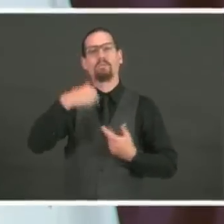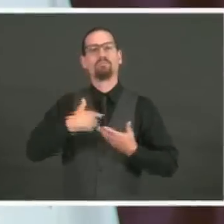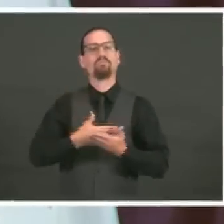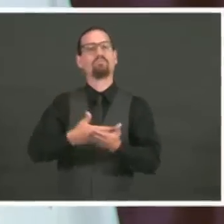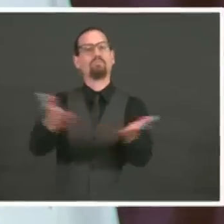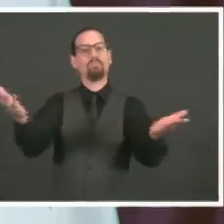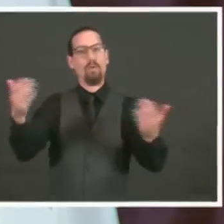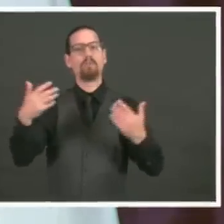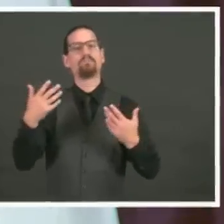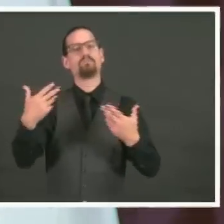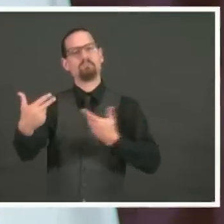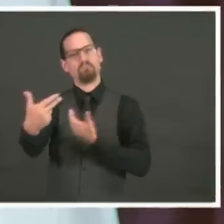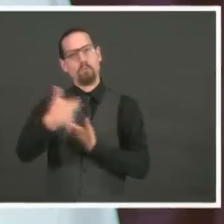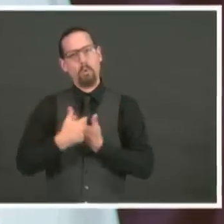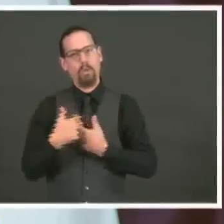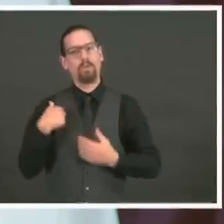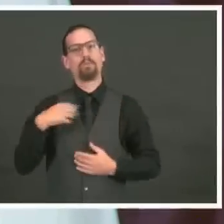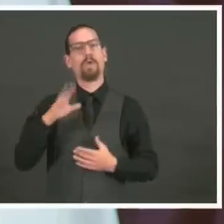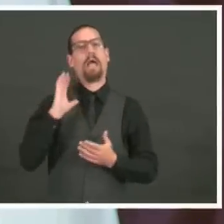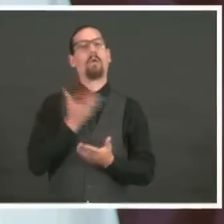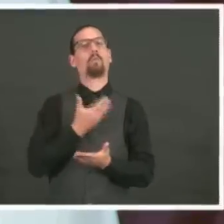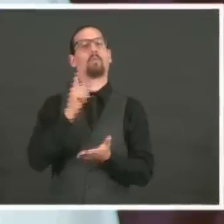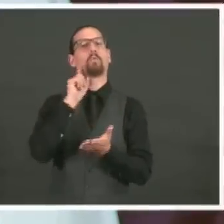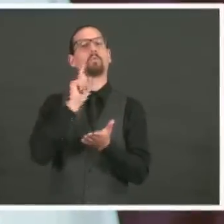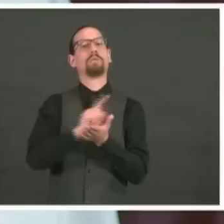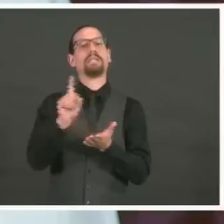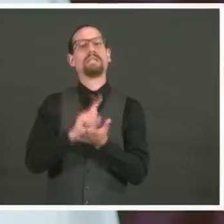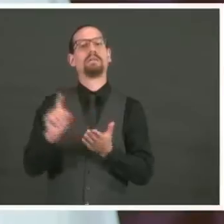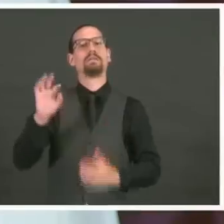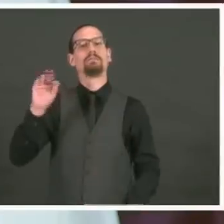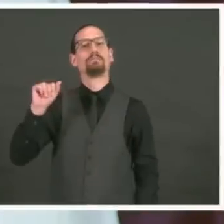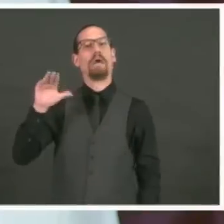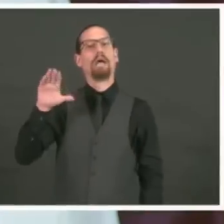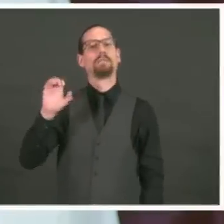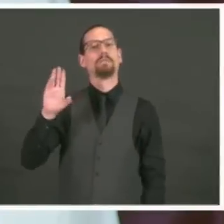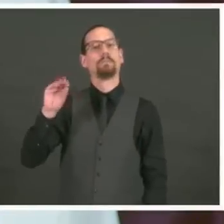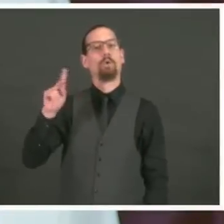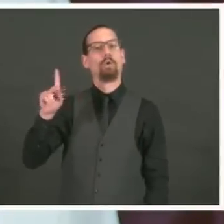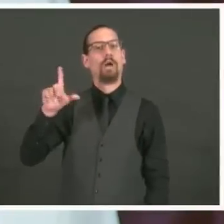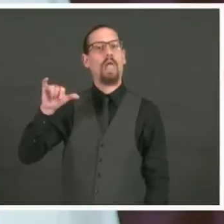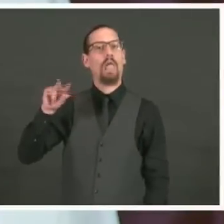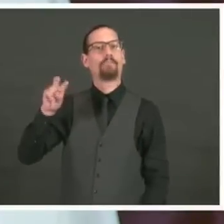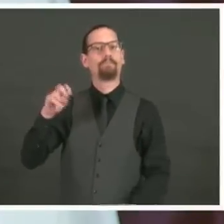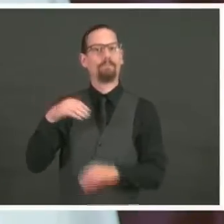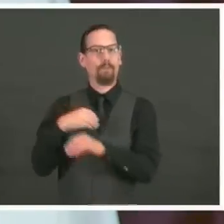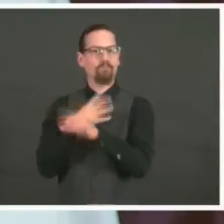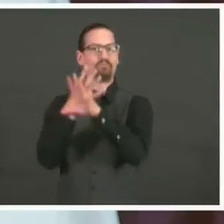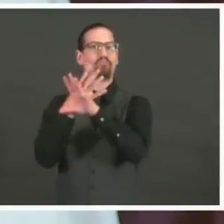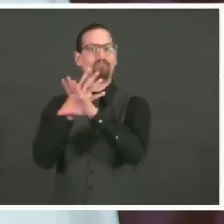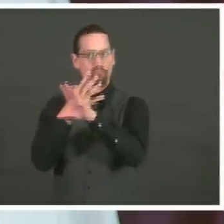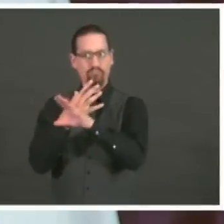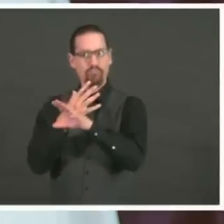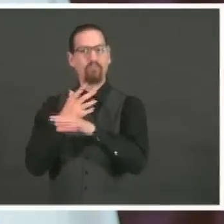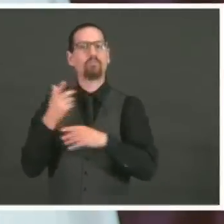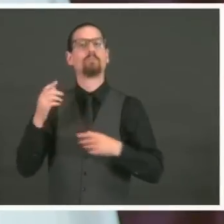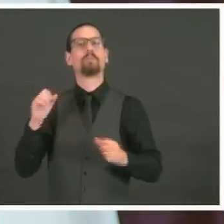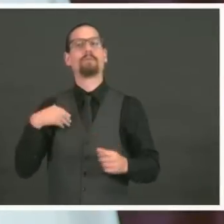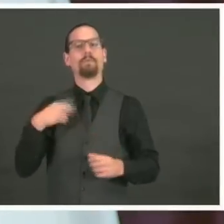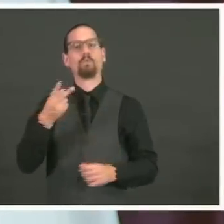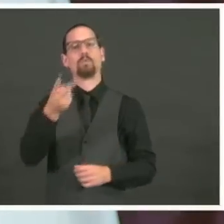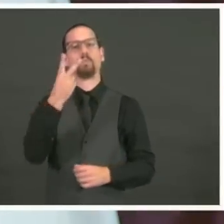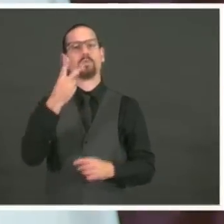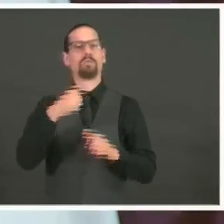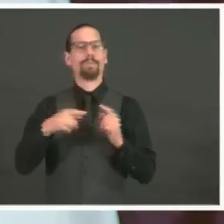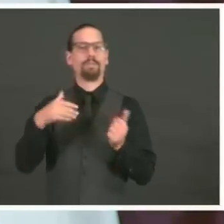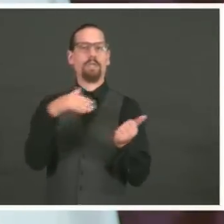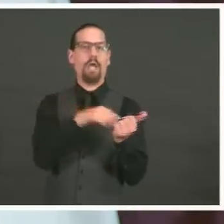Facebook Live chat. It's at 3 o'clock tomorrow. I'll be joined by Dr. Jennifer Jenks and Barbara Austin, licensed social workers